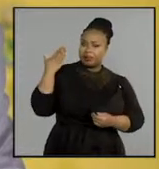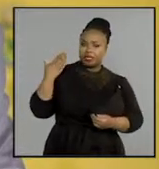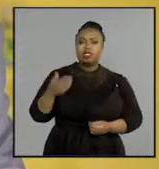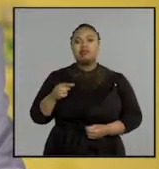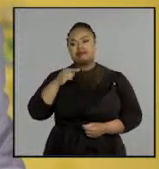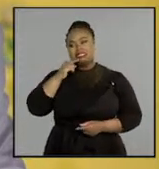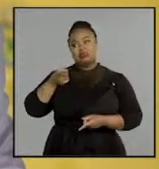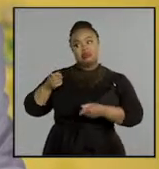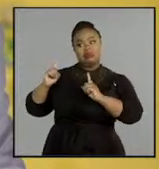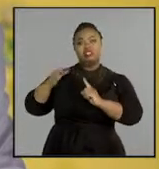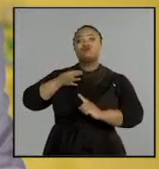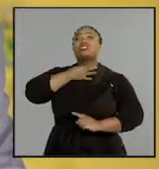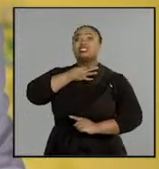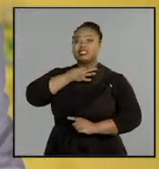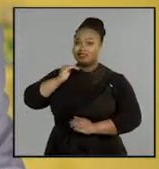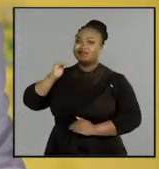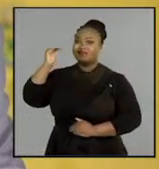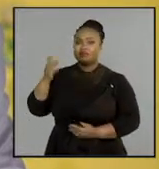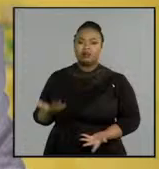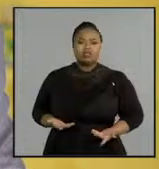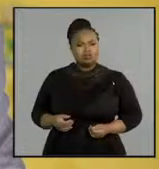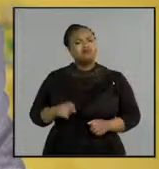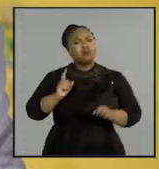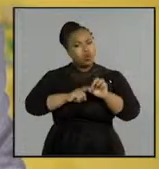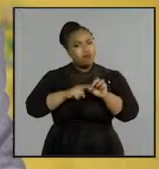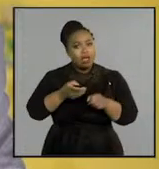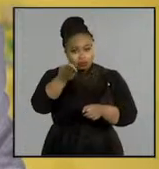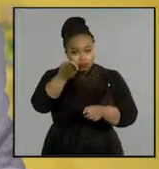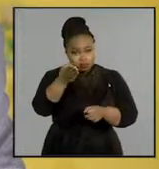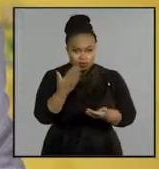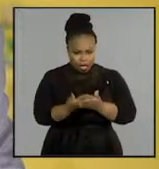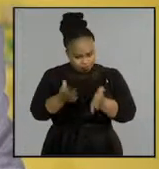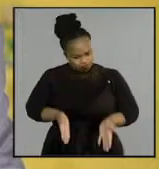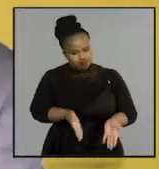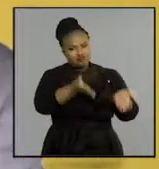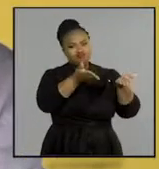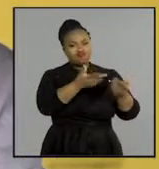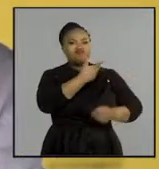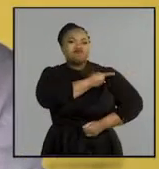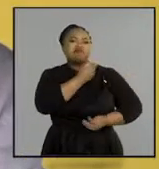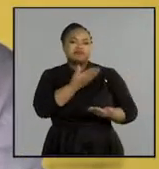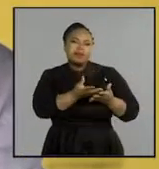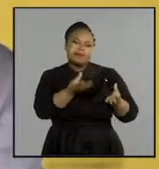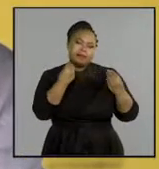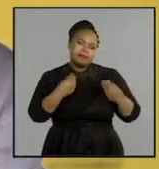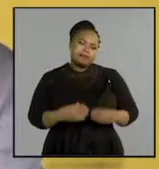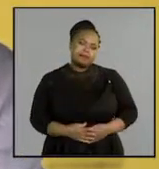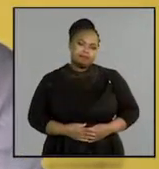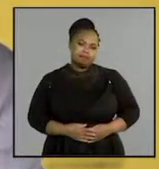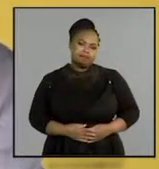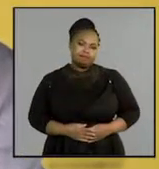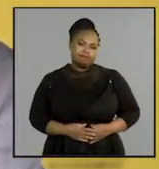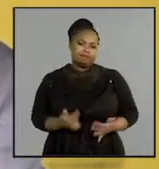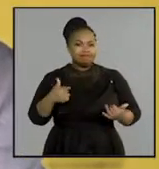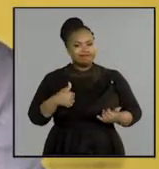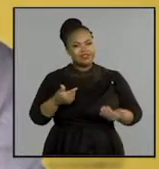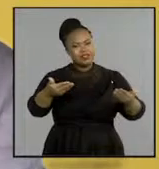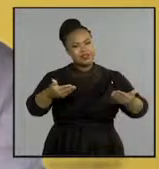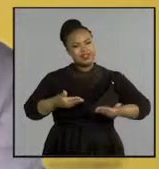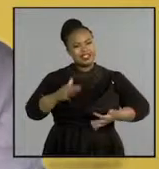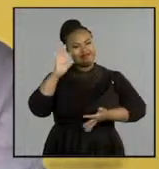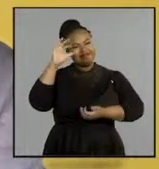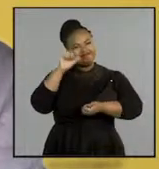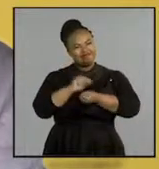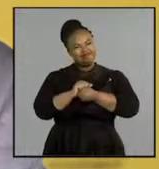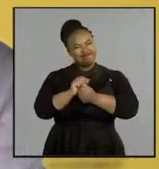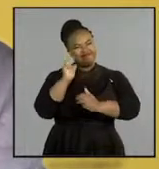not. Go on, encourage all those who are eligible to go and get vaccinated. With those